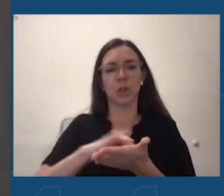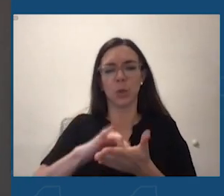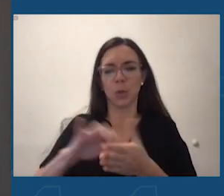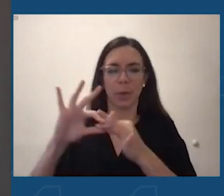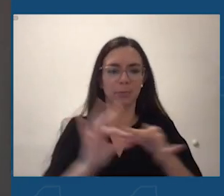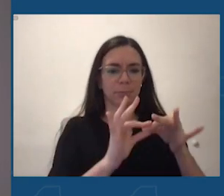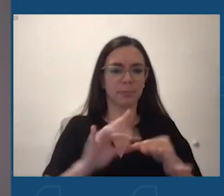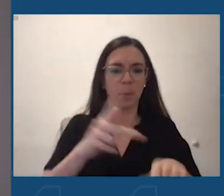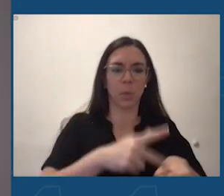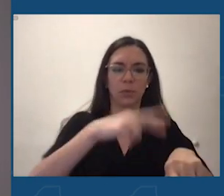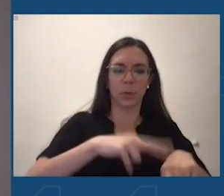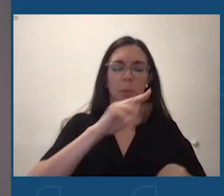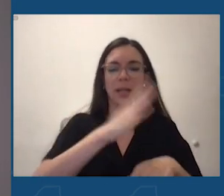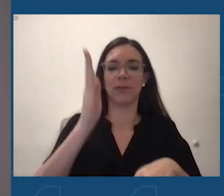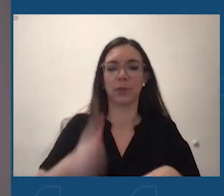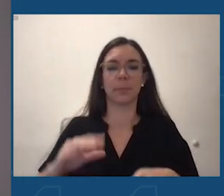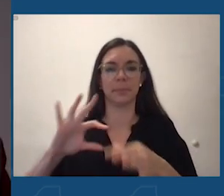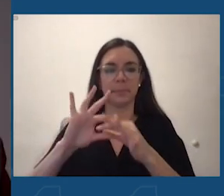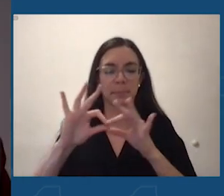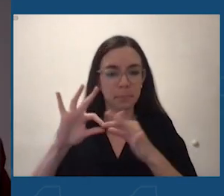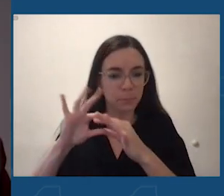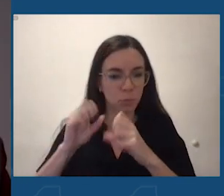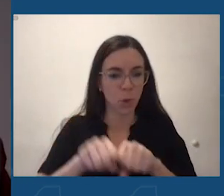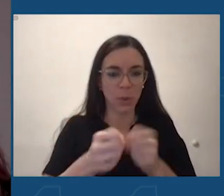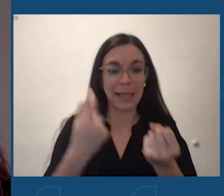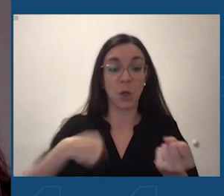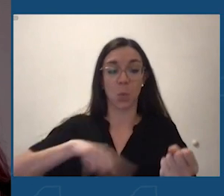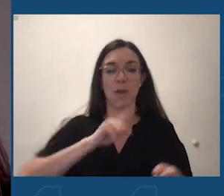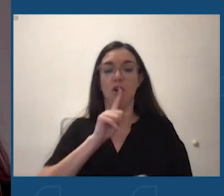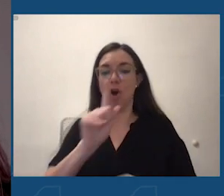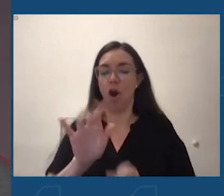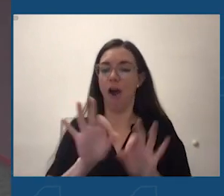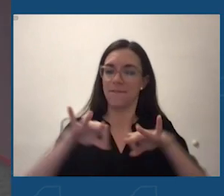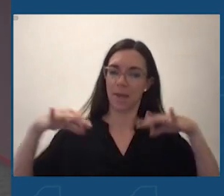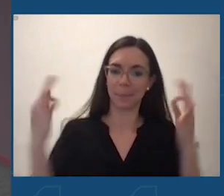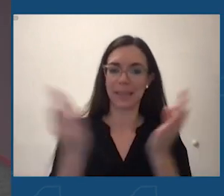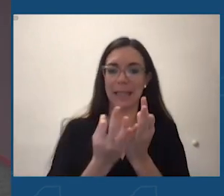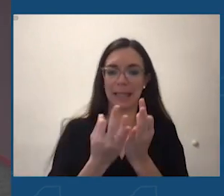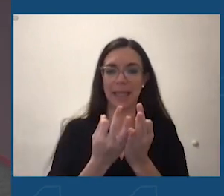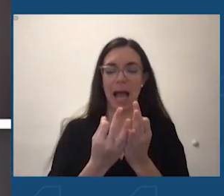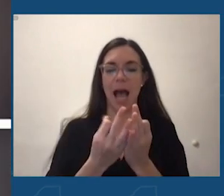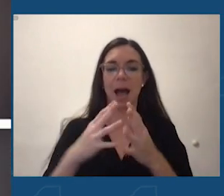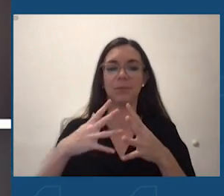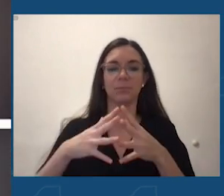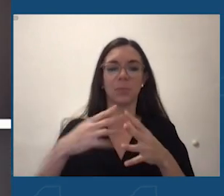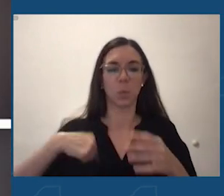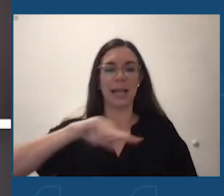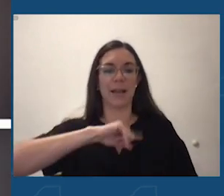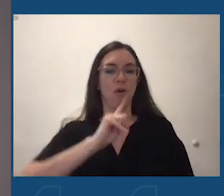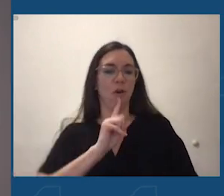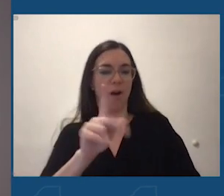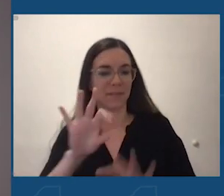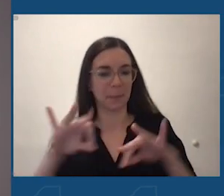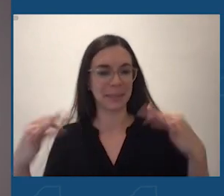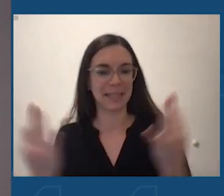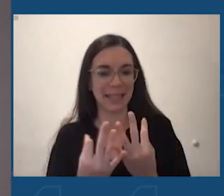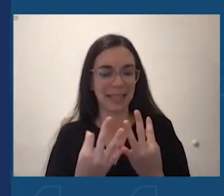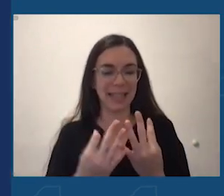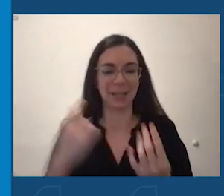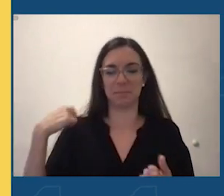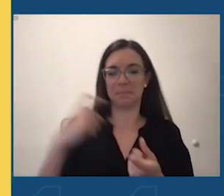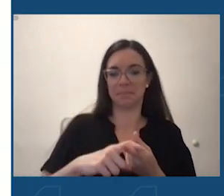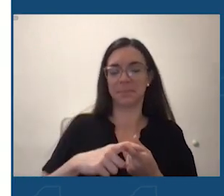are familia. We are familia. Somos familia. We are familia. Somos familia. We are familia. Somos